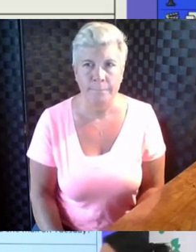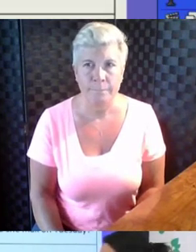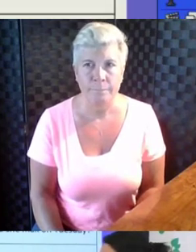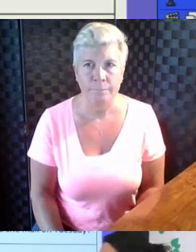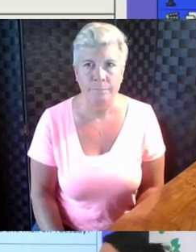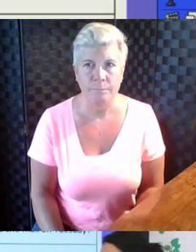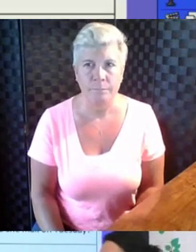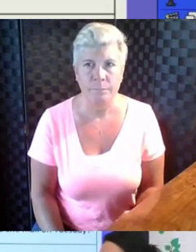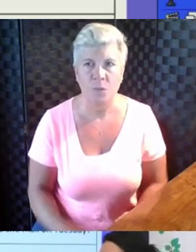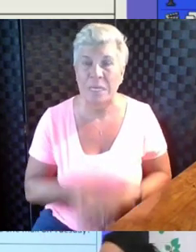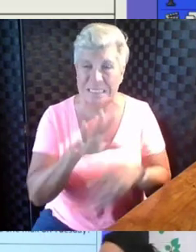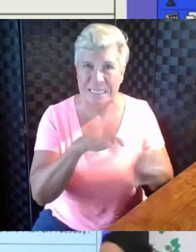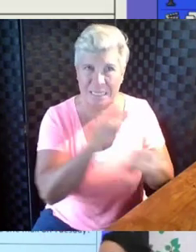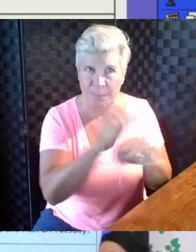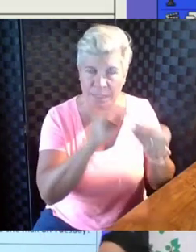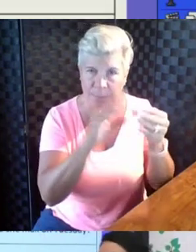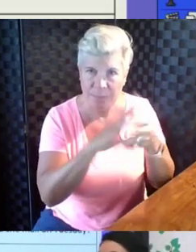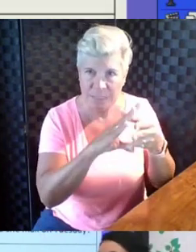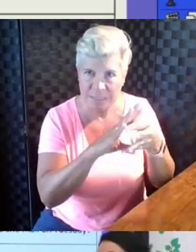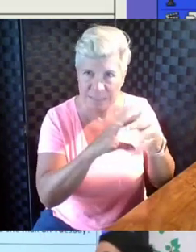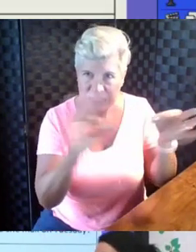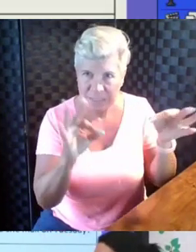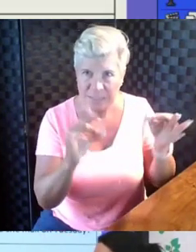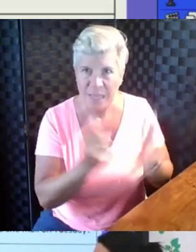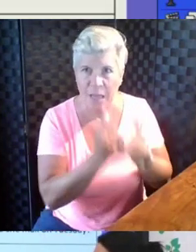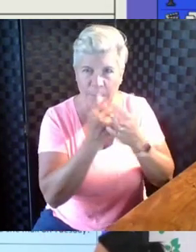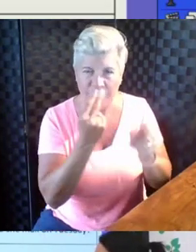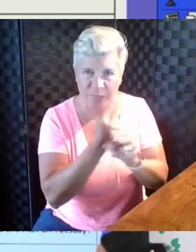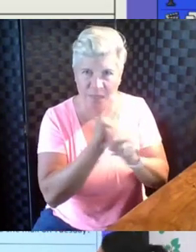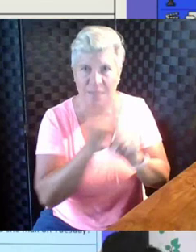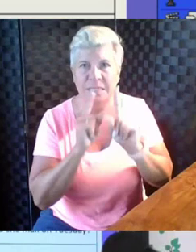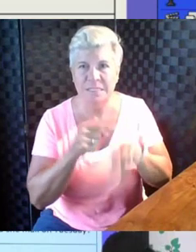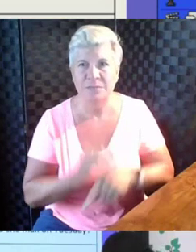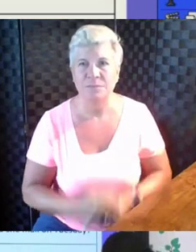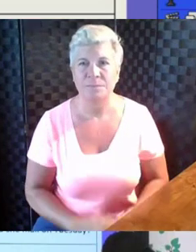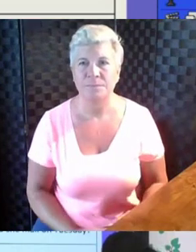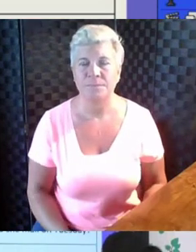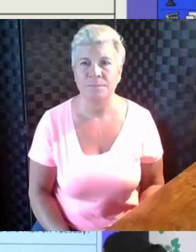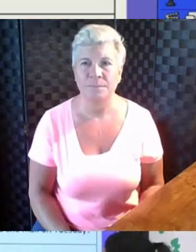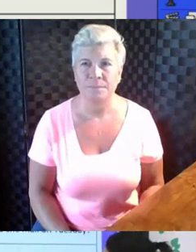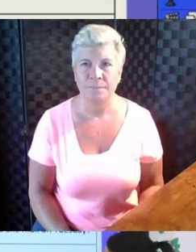We're just setting up an equation to help us calculate that answer.